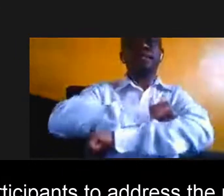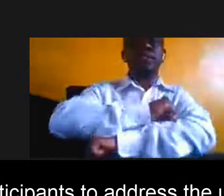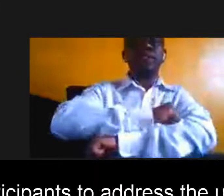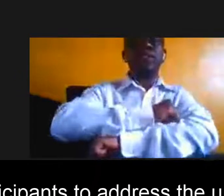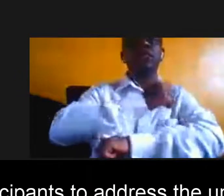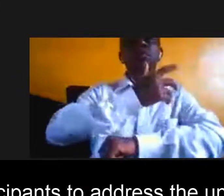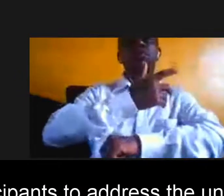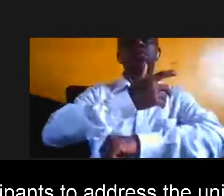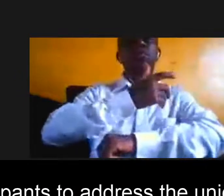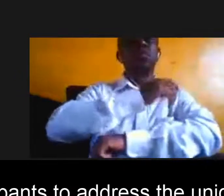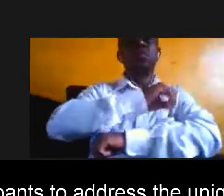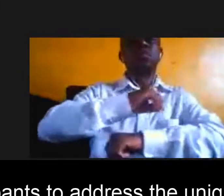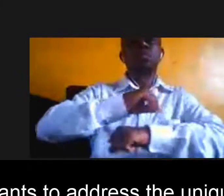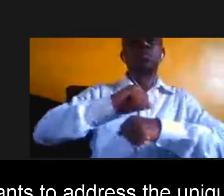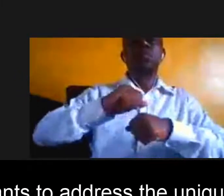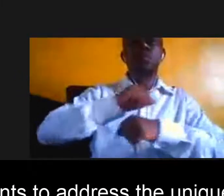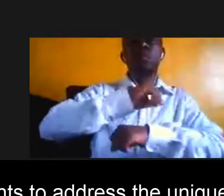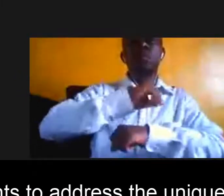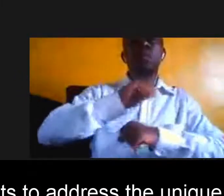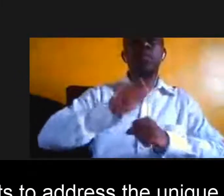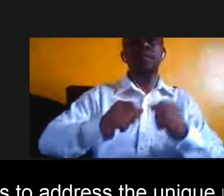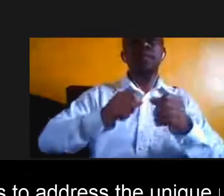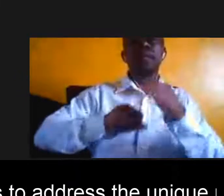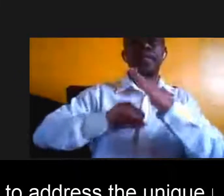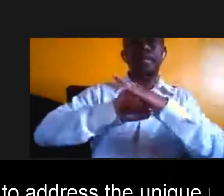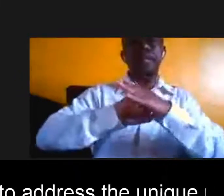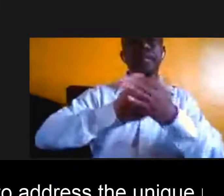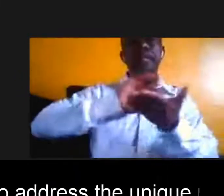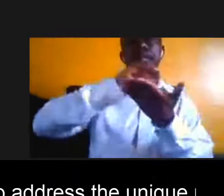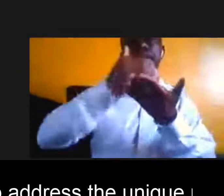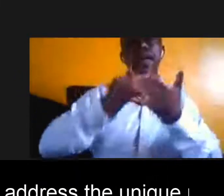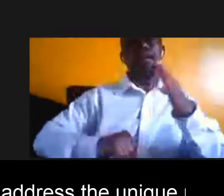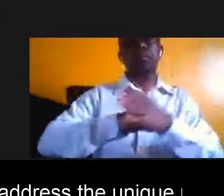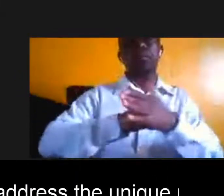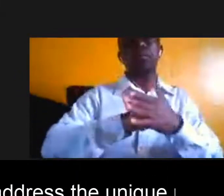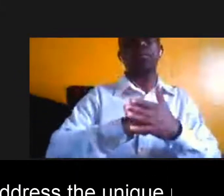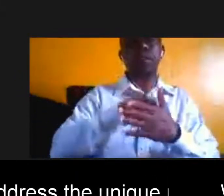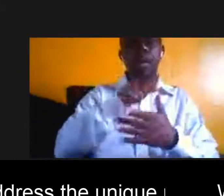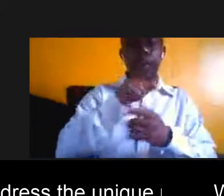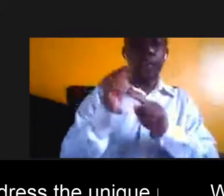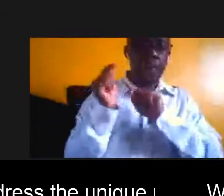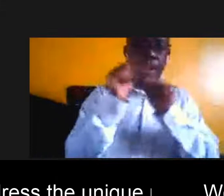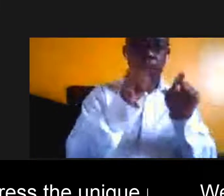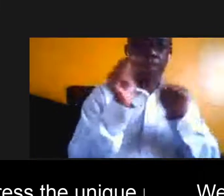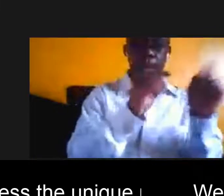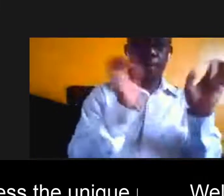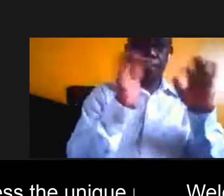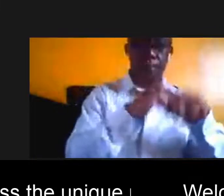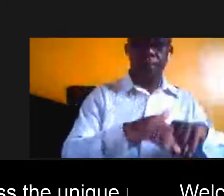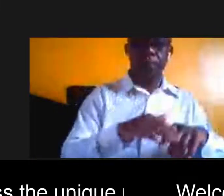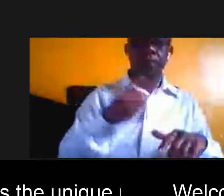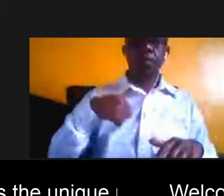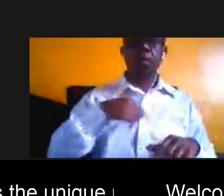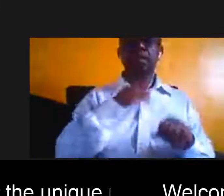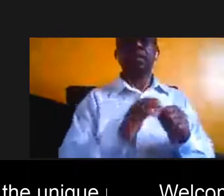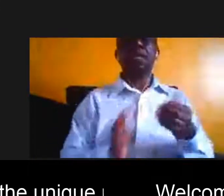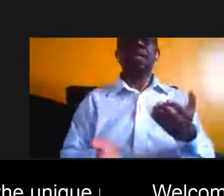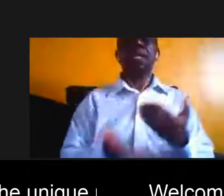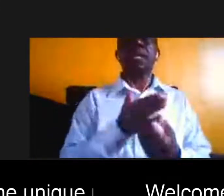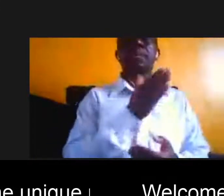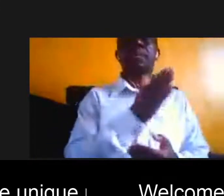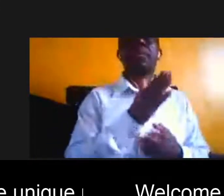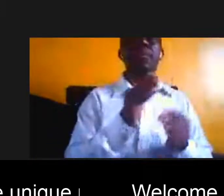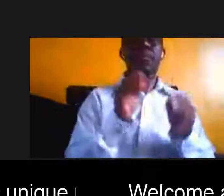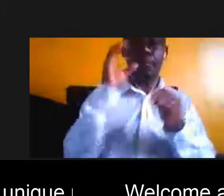faced with hardship do not have the funding to come. How do we fundraise and ensure that we don't miss out on these important countries meeting because they do not